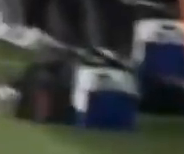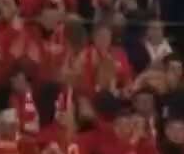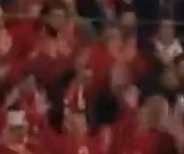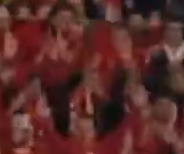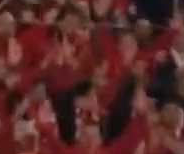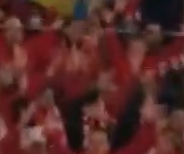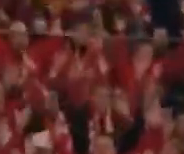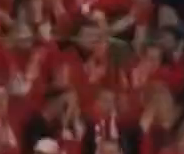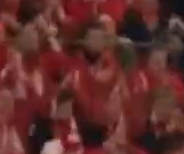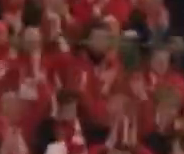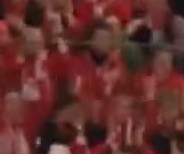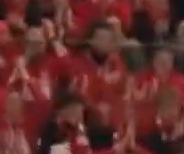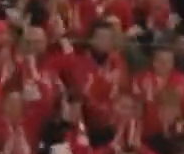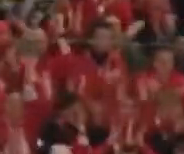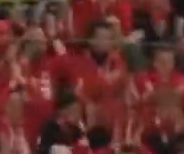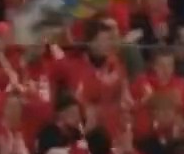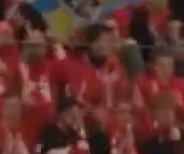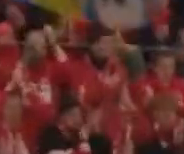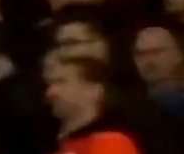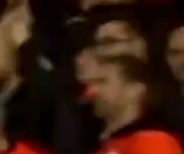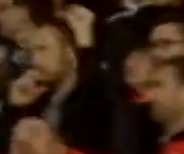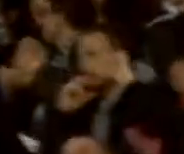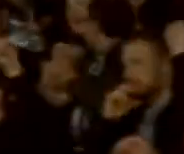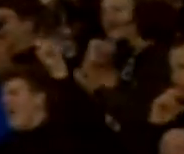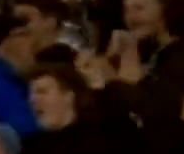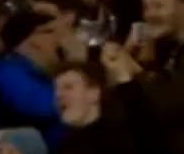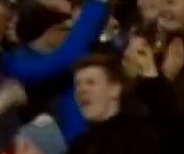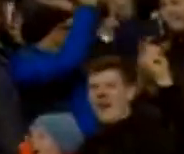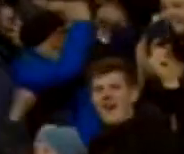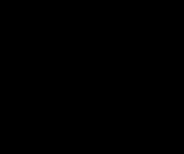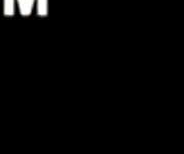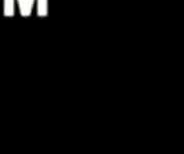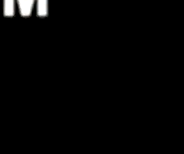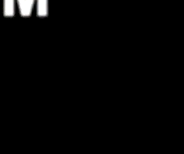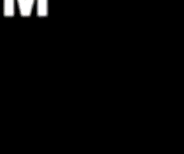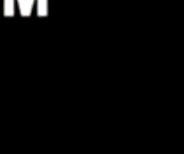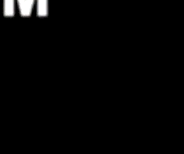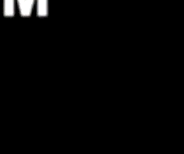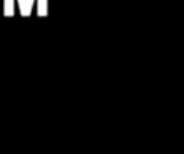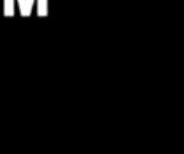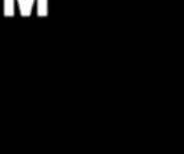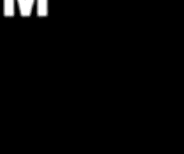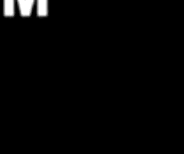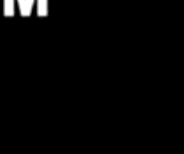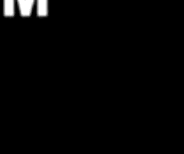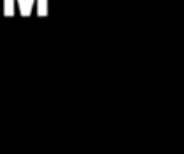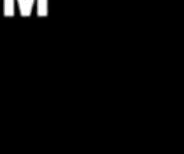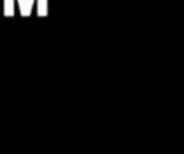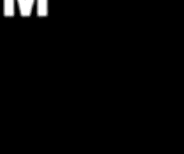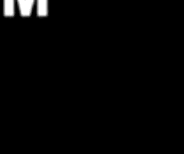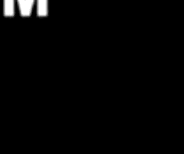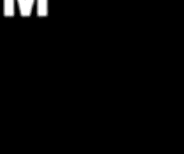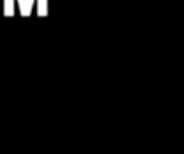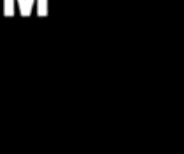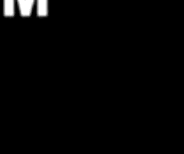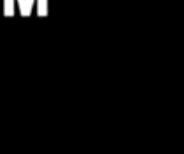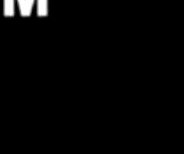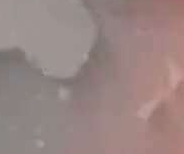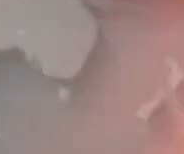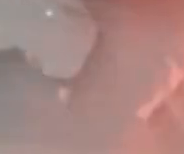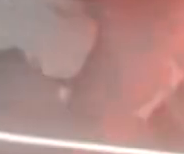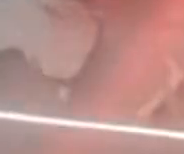and exclusive on KBC Channel 1. KBC Channel 1, your true sports partner.